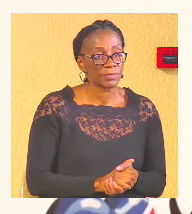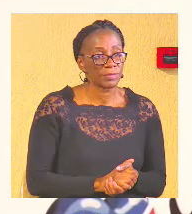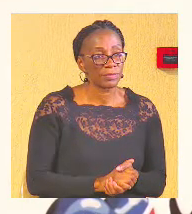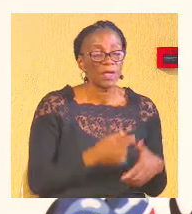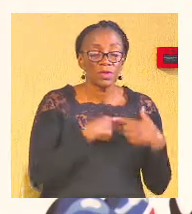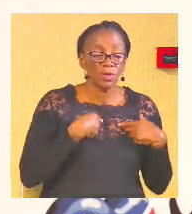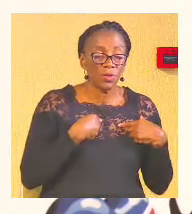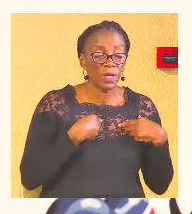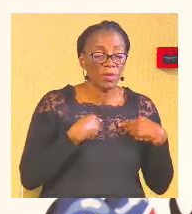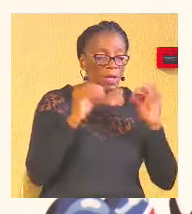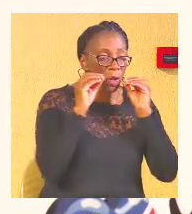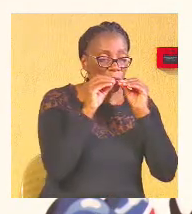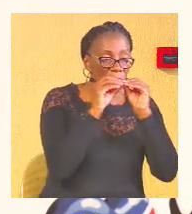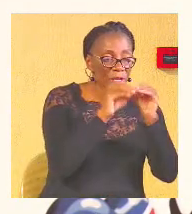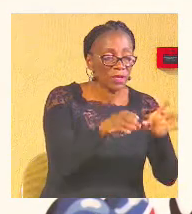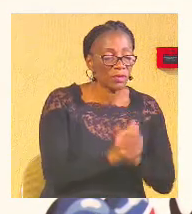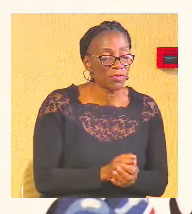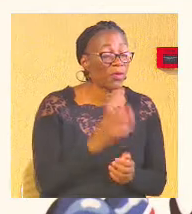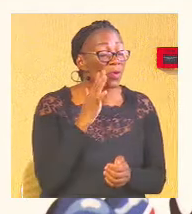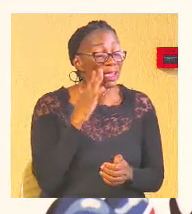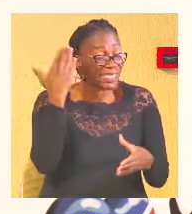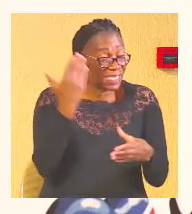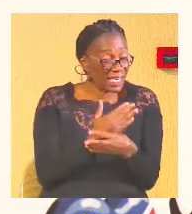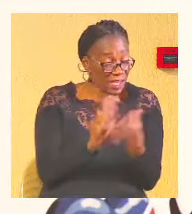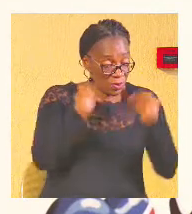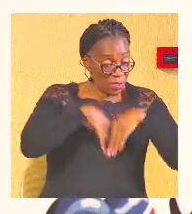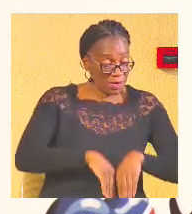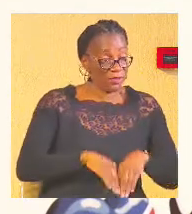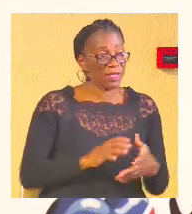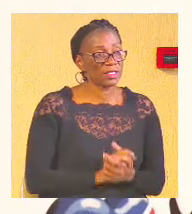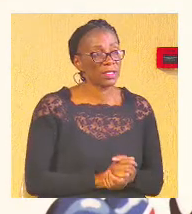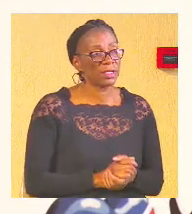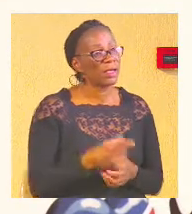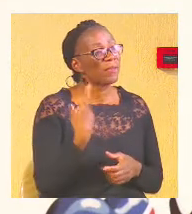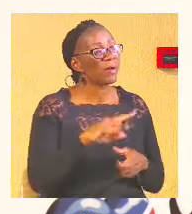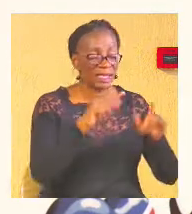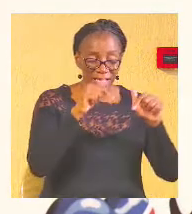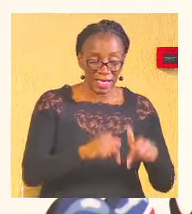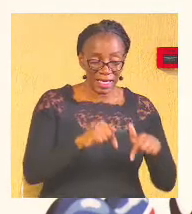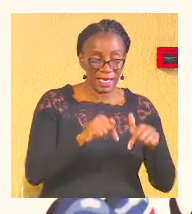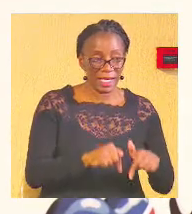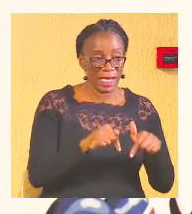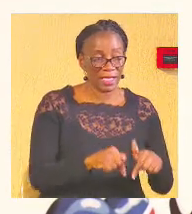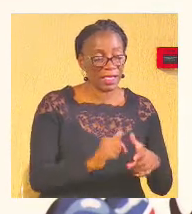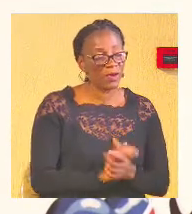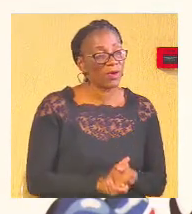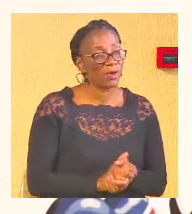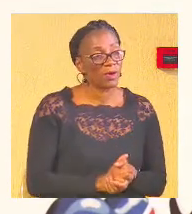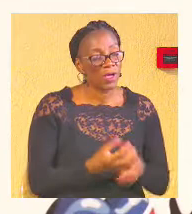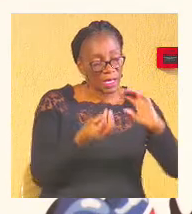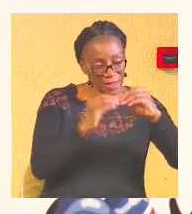nation whenever there is new developments in this area. But we are happy that at the moment, there seems to be a plateau on the